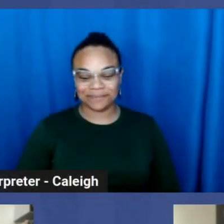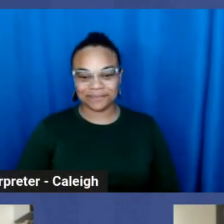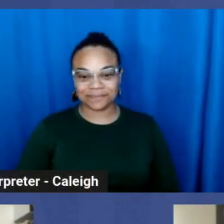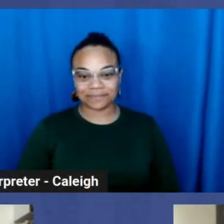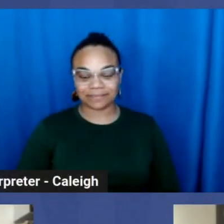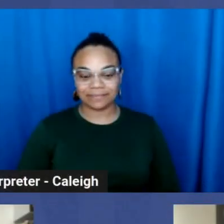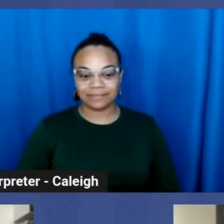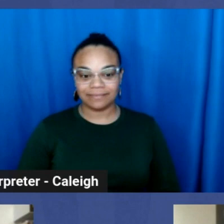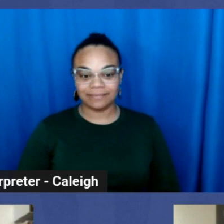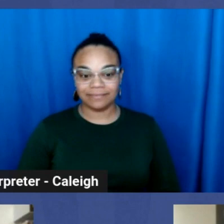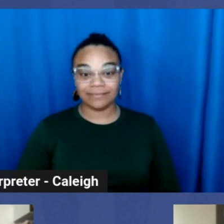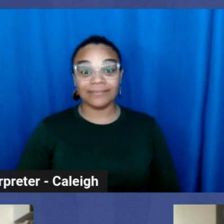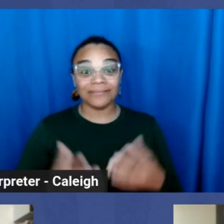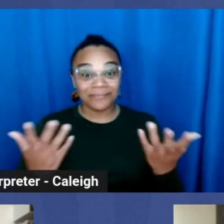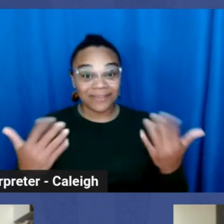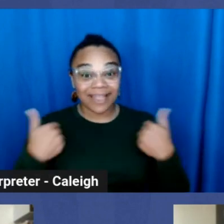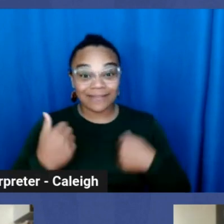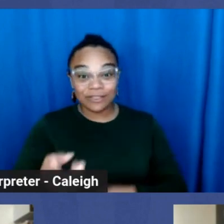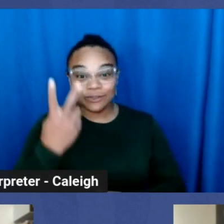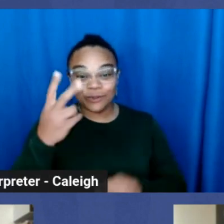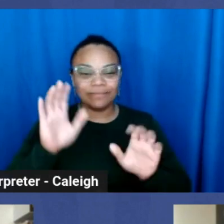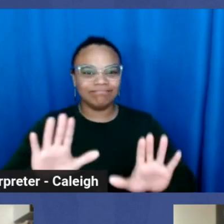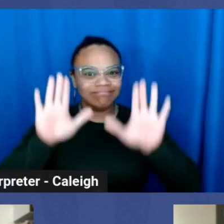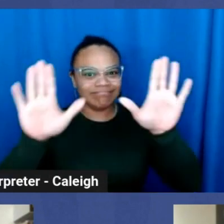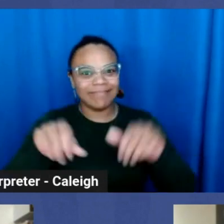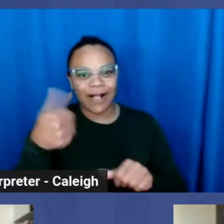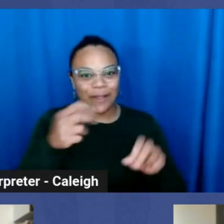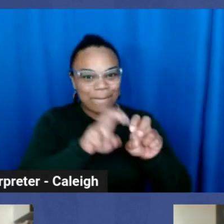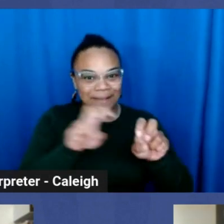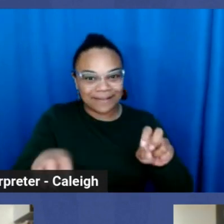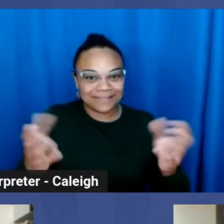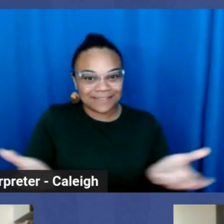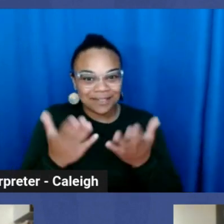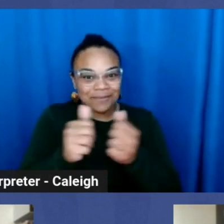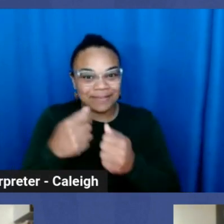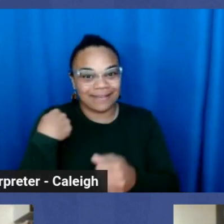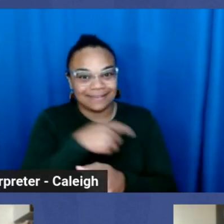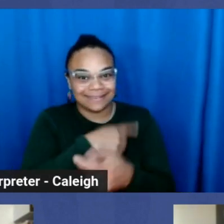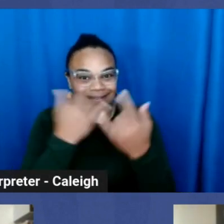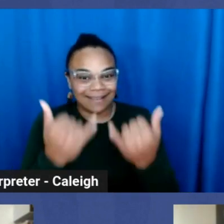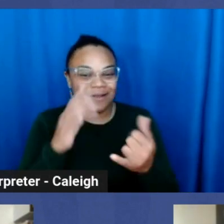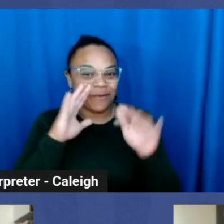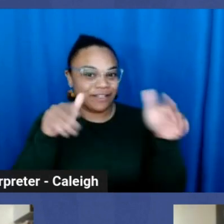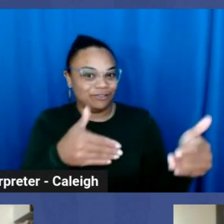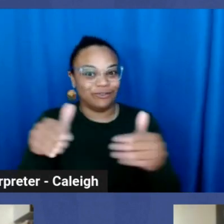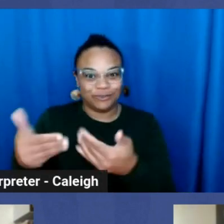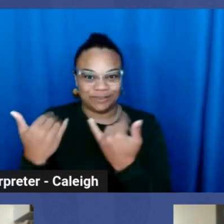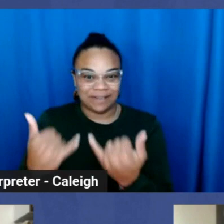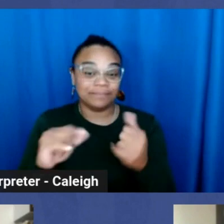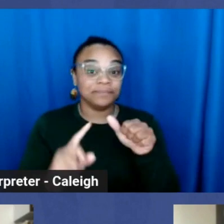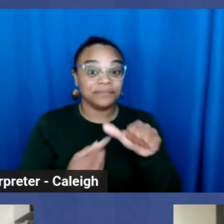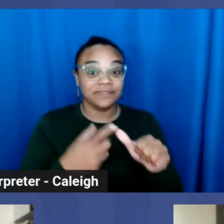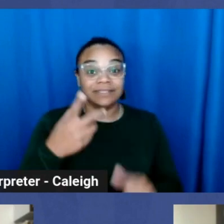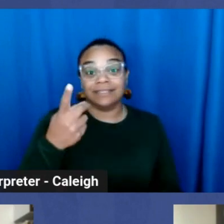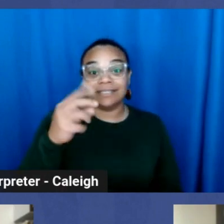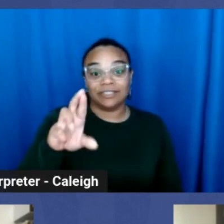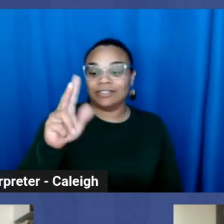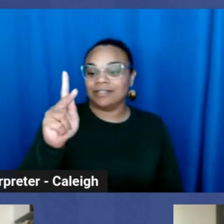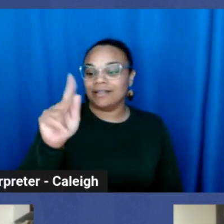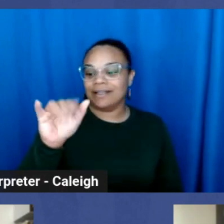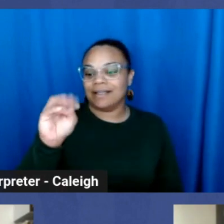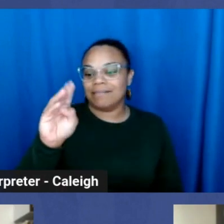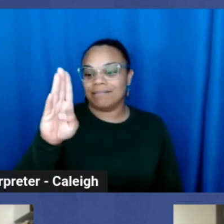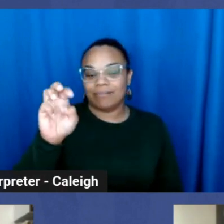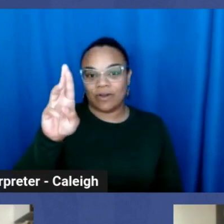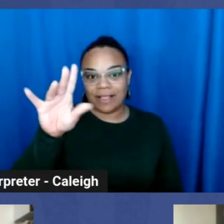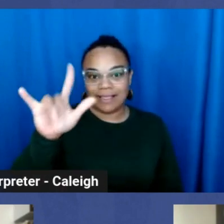Awesome. Okay, I have two fabulous other panelists with us today that I'm going to introduce you to. First up, I have Dr. Kimberly